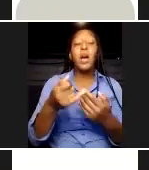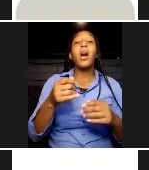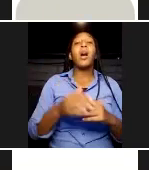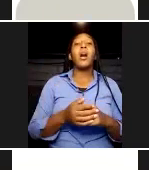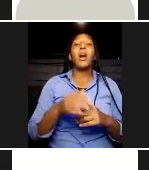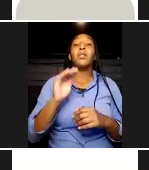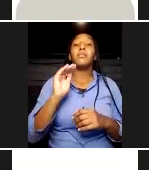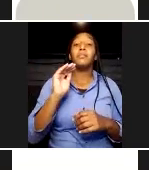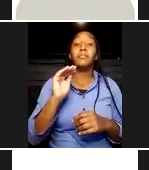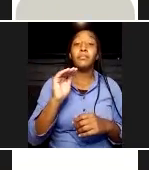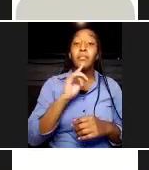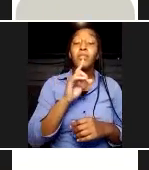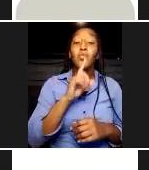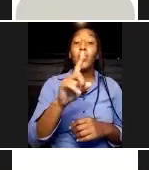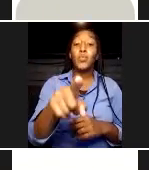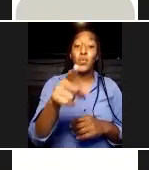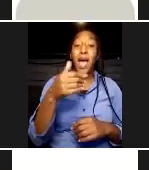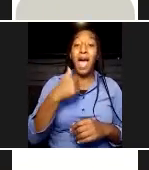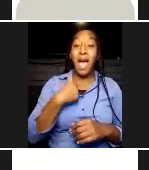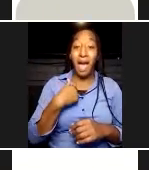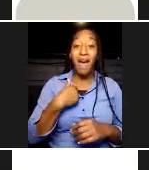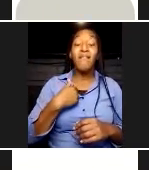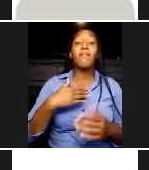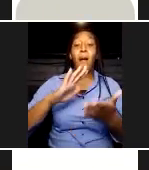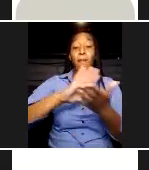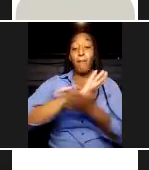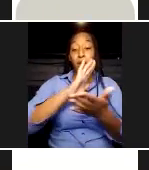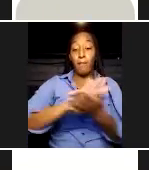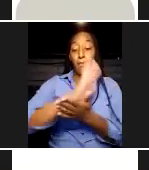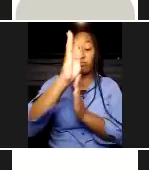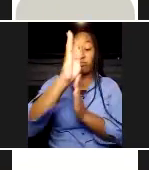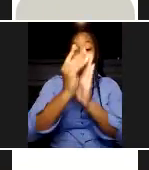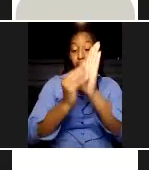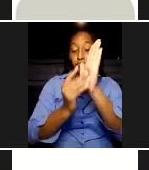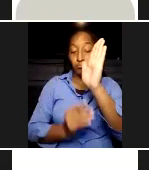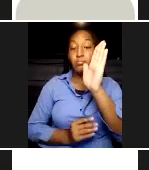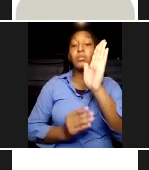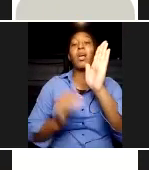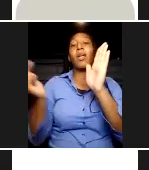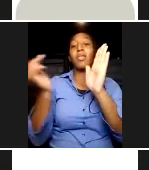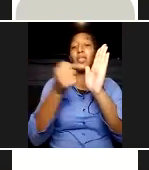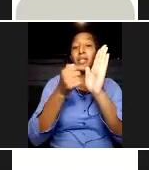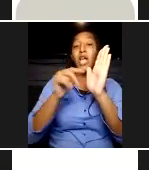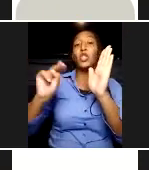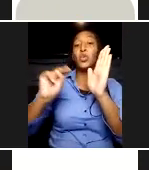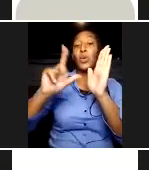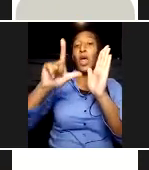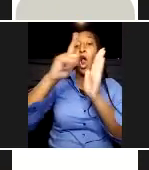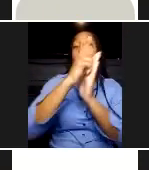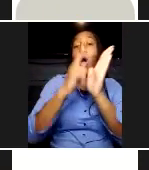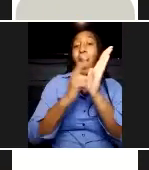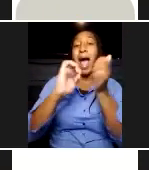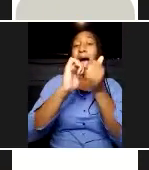each of Newton's laws, which we studied last week, applies to the motion of the car. Now,